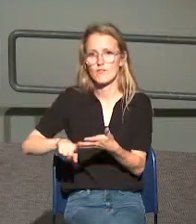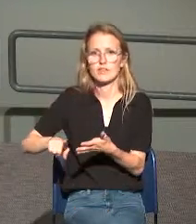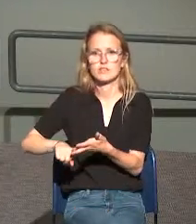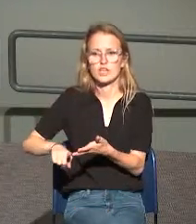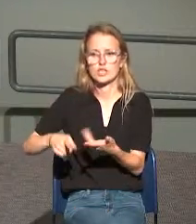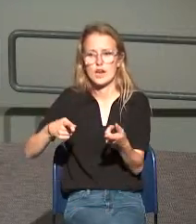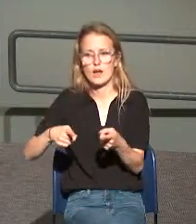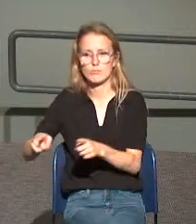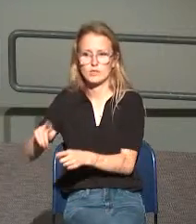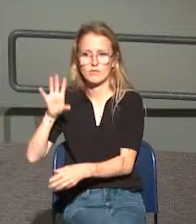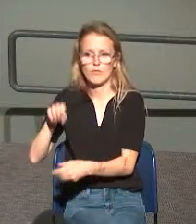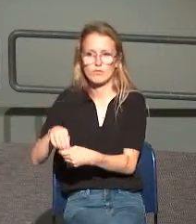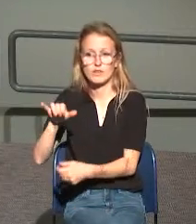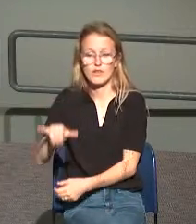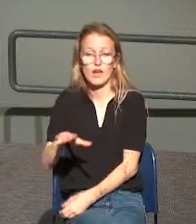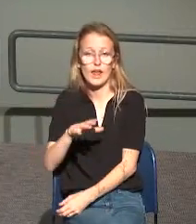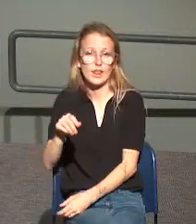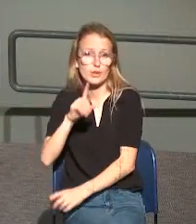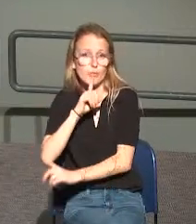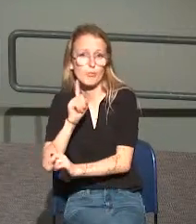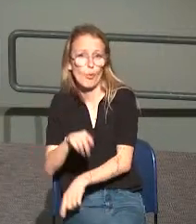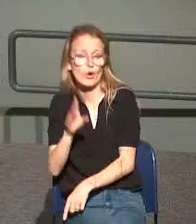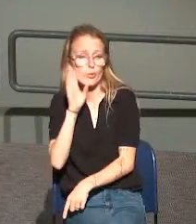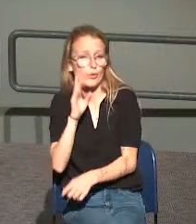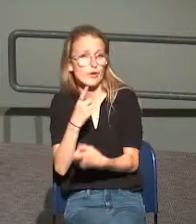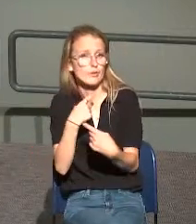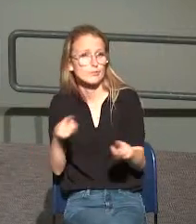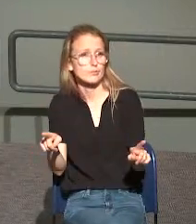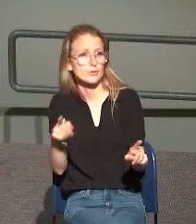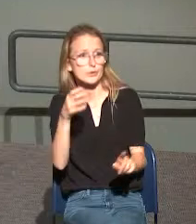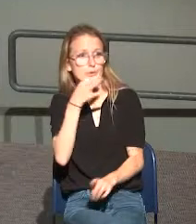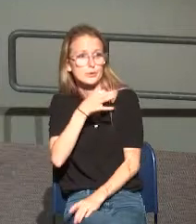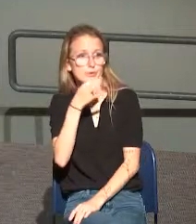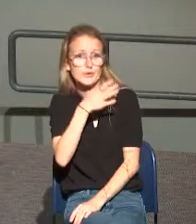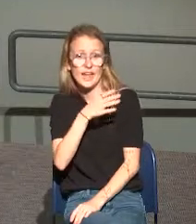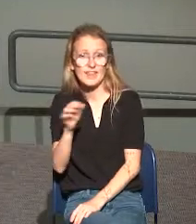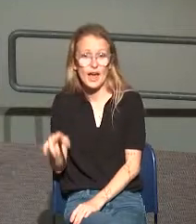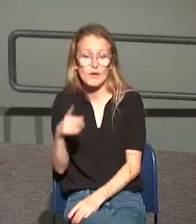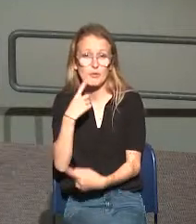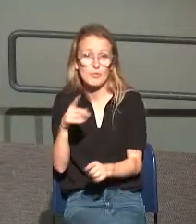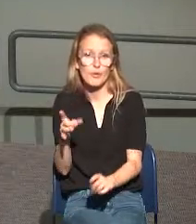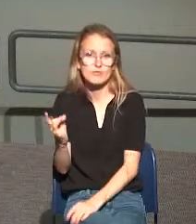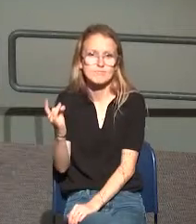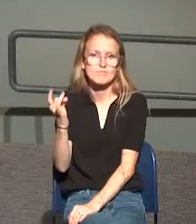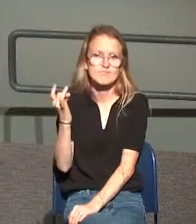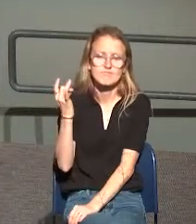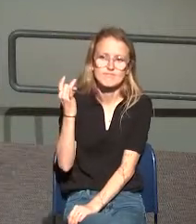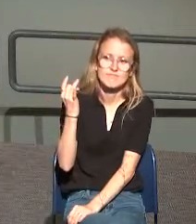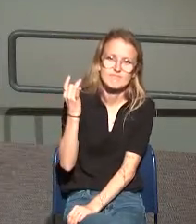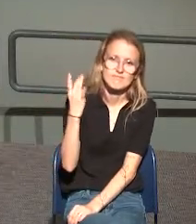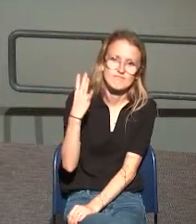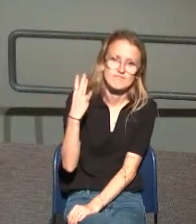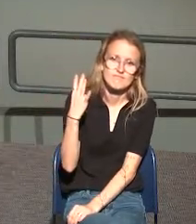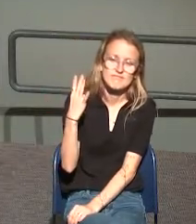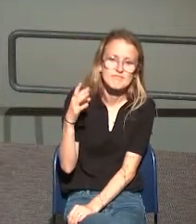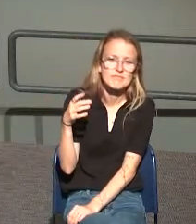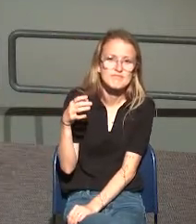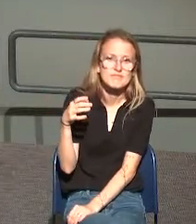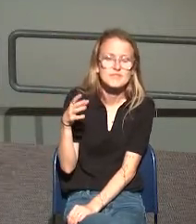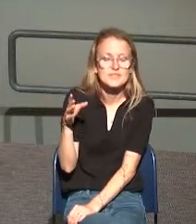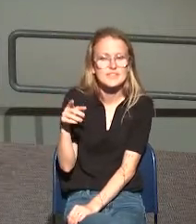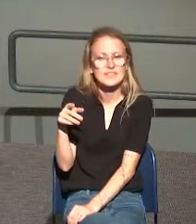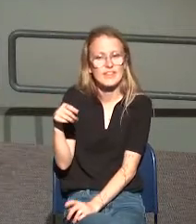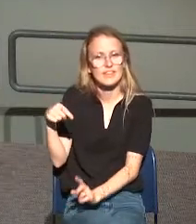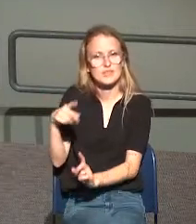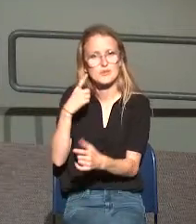done, and the report was about to come out, and it was bad because this report, the real report, really dug